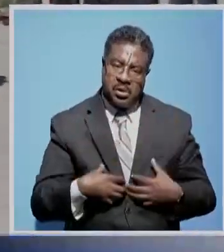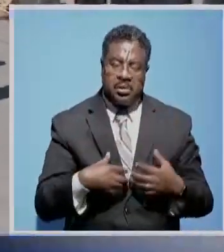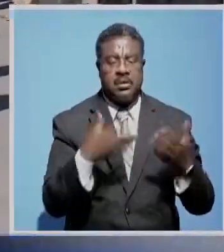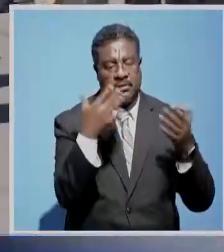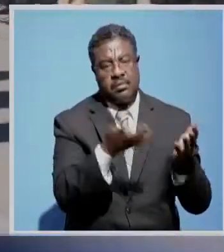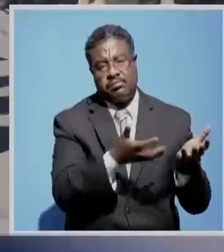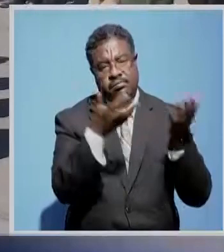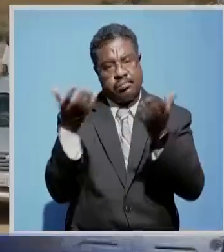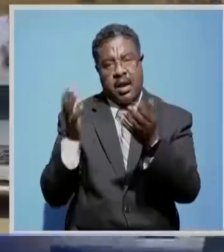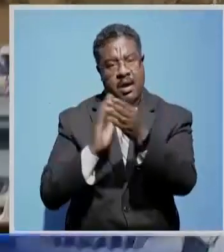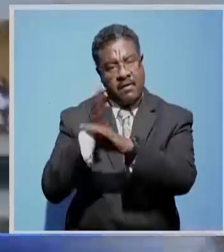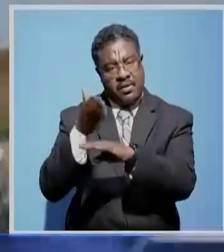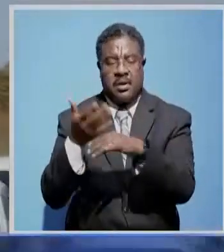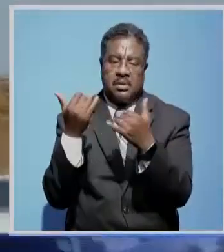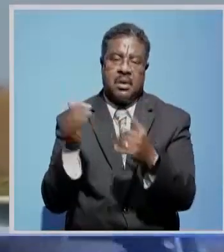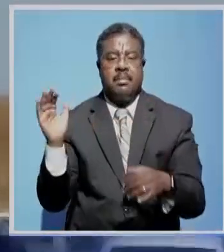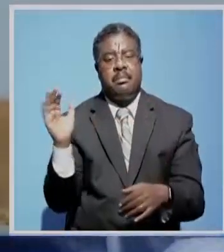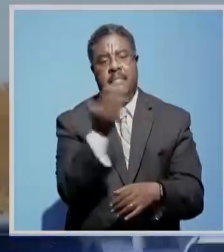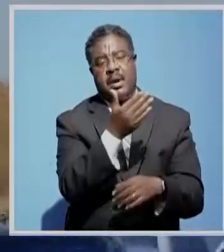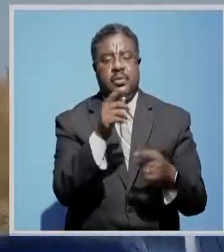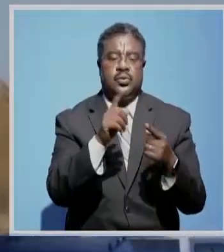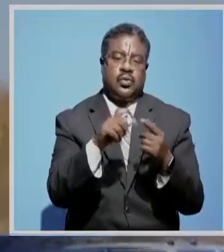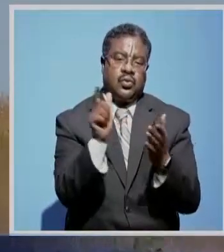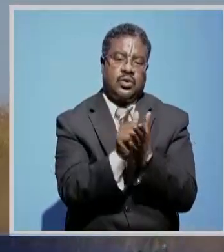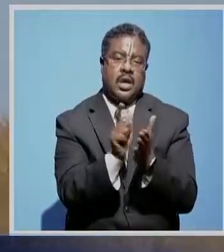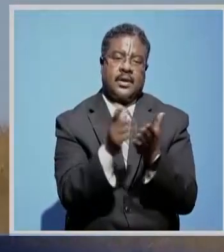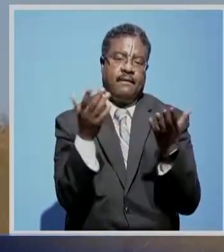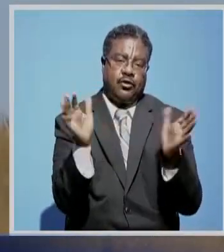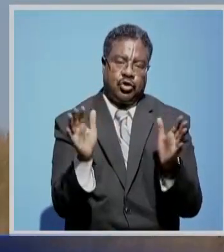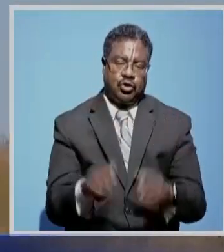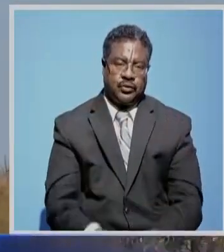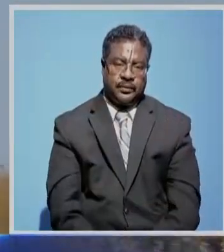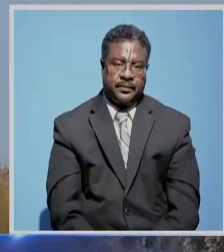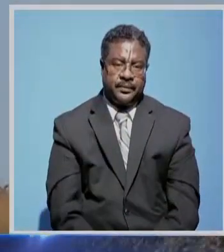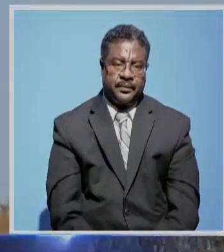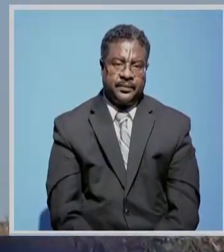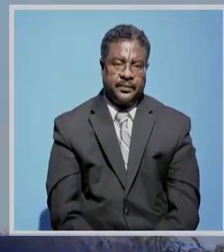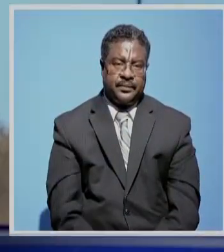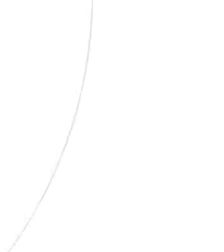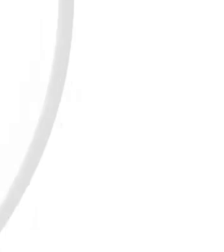returned to Lusaka. Ruth Chainda, ZNBC News, Mansa.